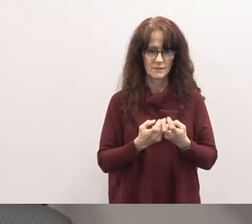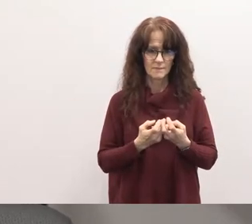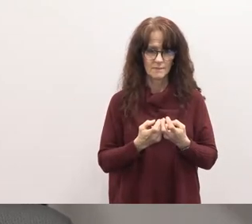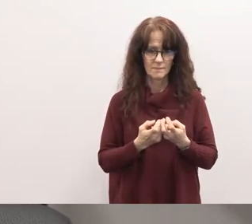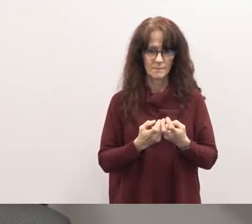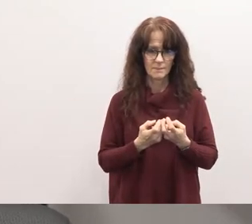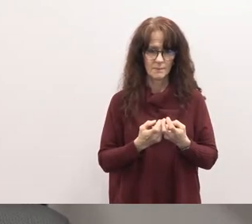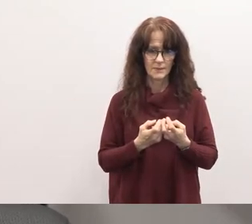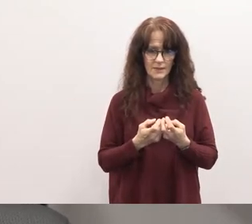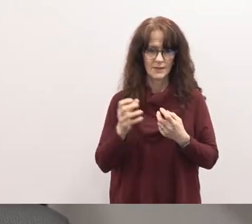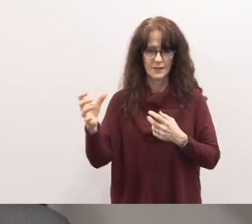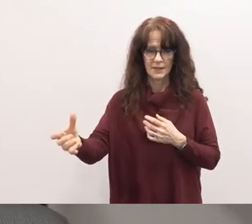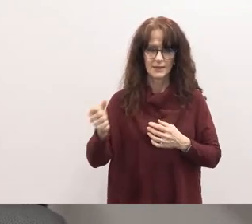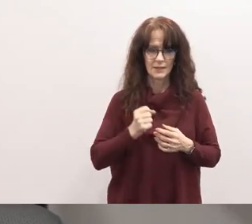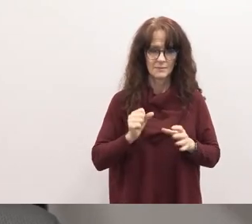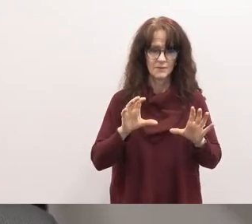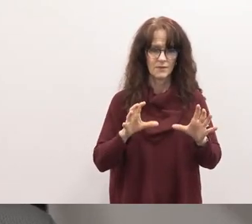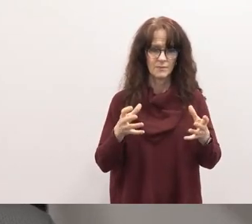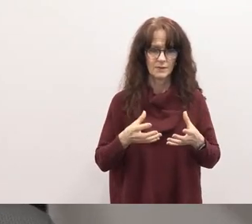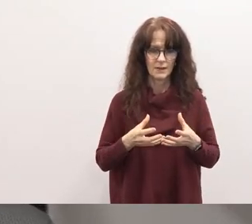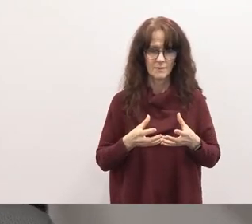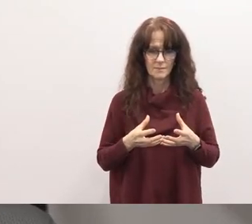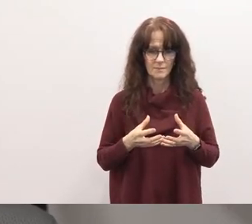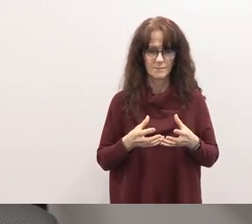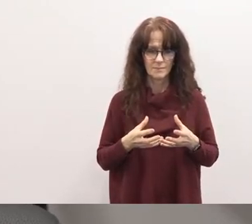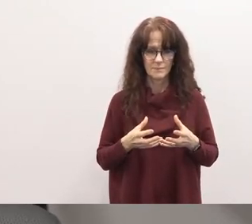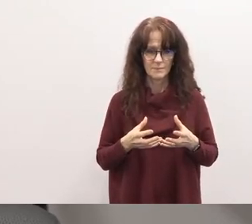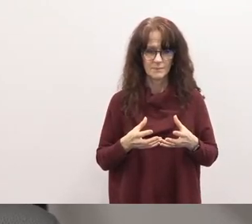They just kidnapped me out of class to